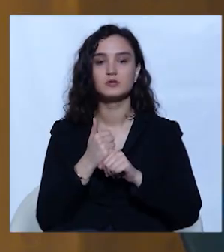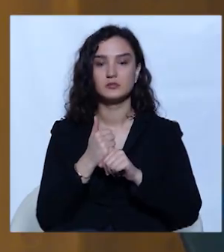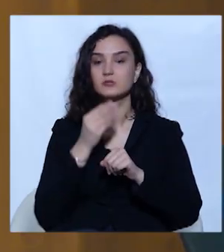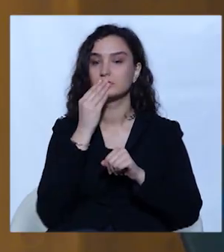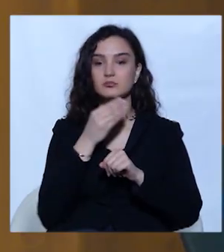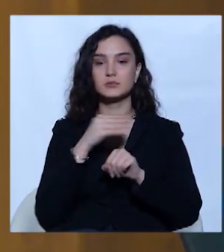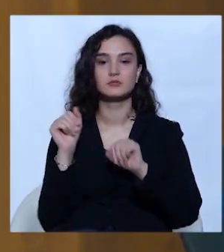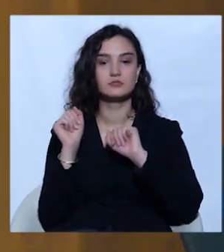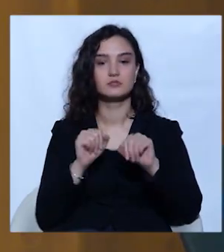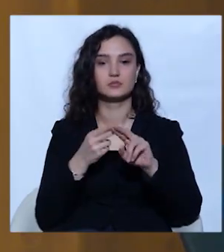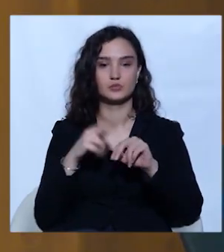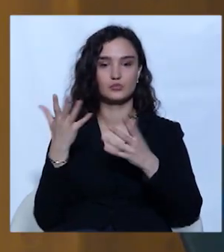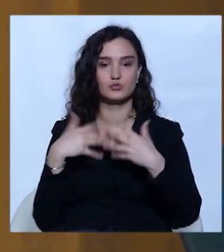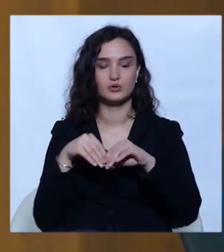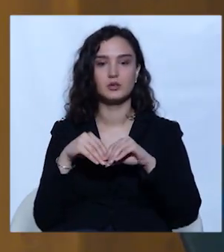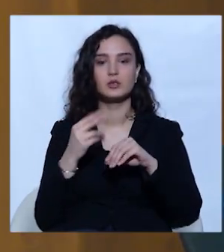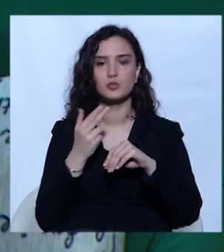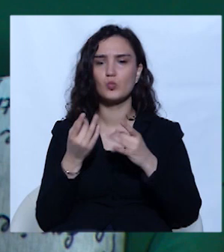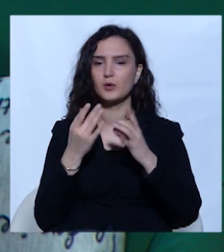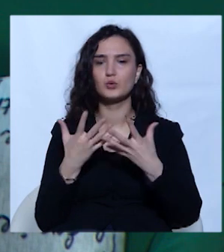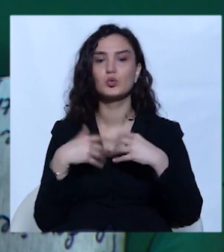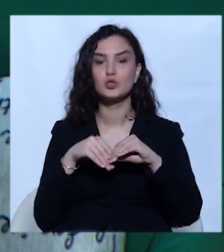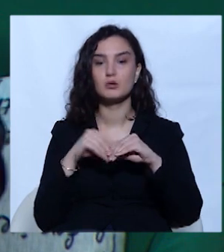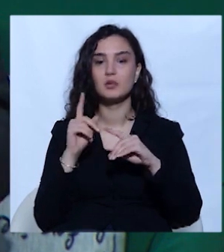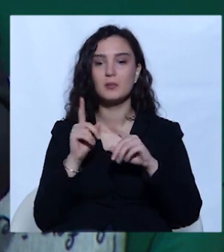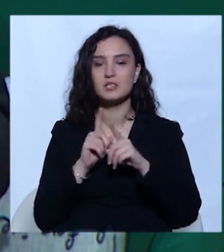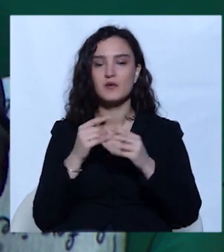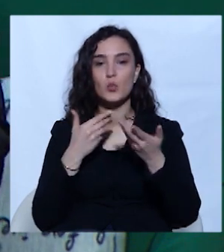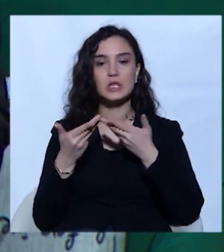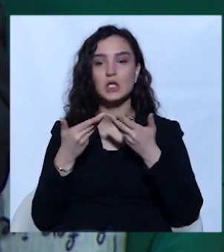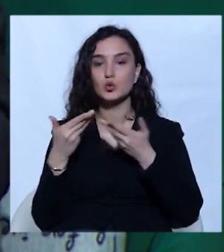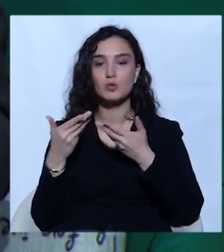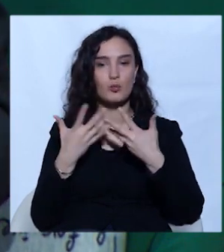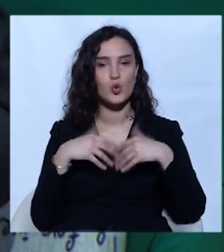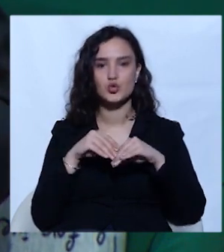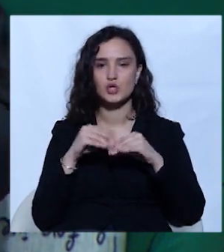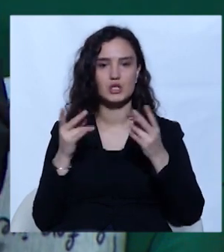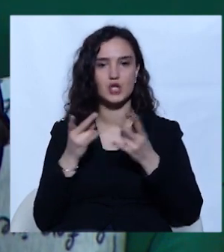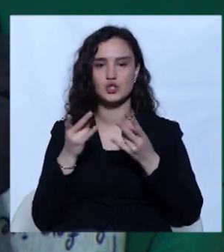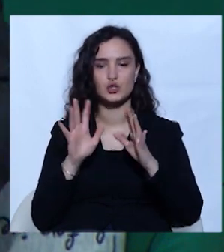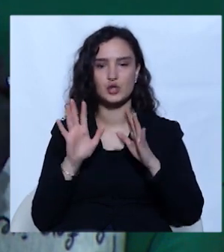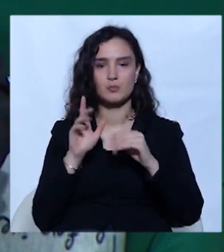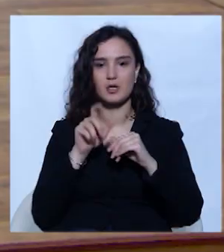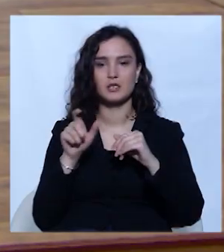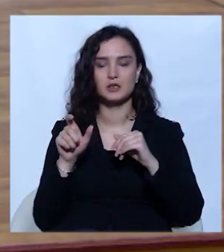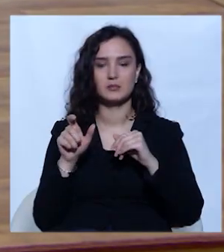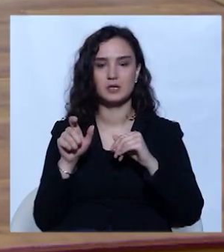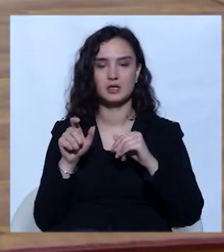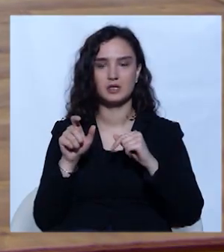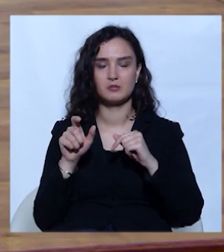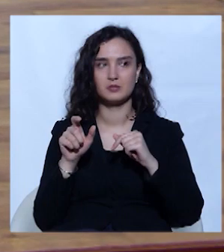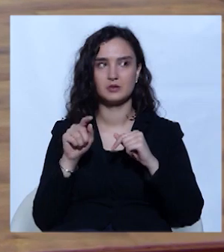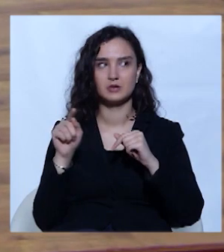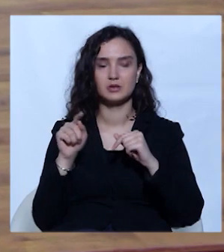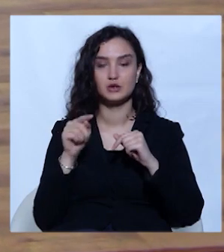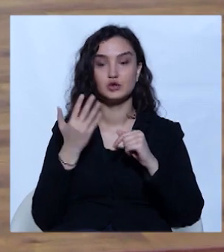support structure you can ever have. And not just family, but relationships. And family doesn't just need to be people you're related to. It